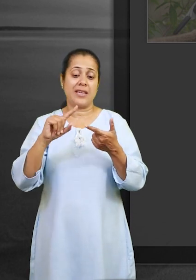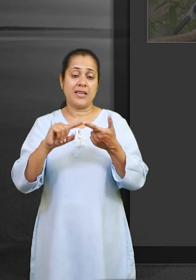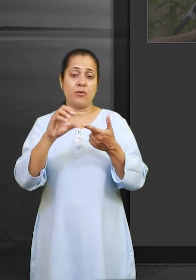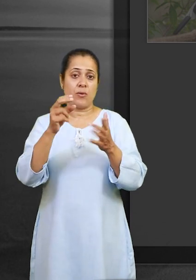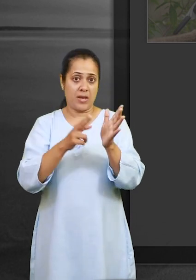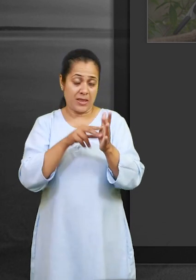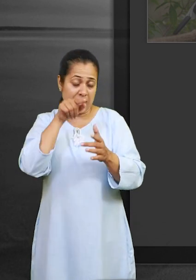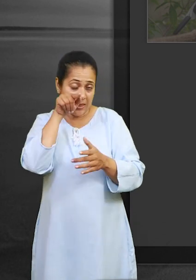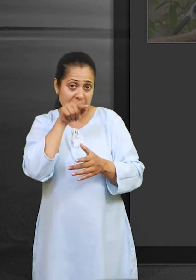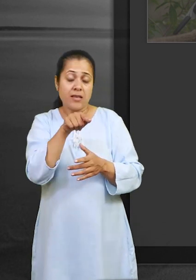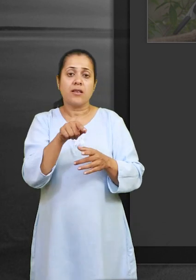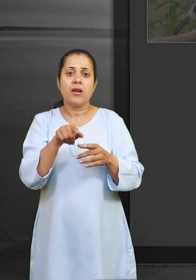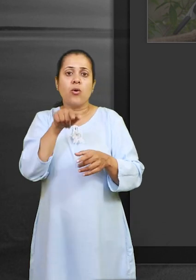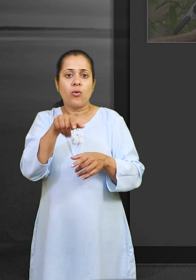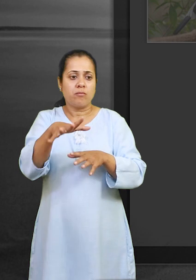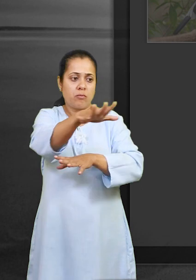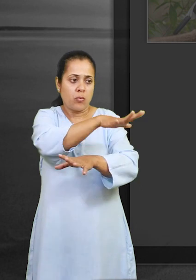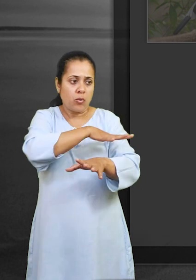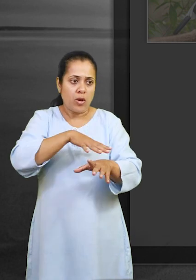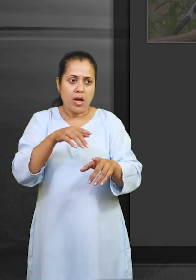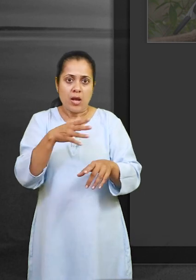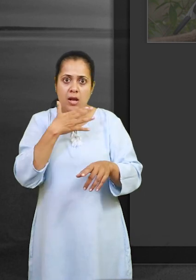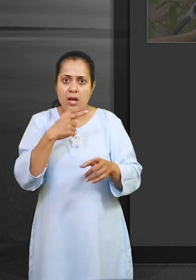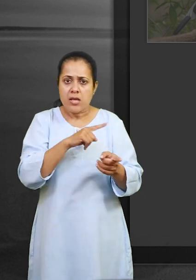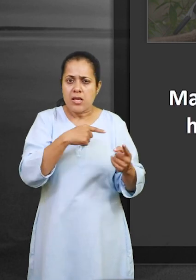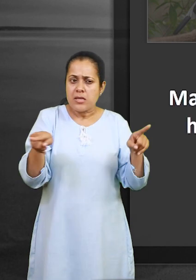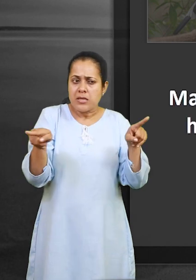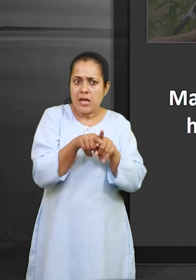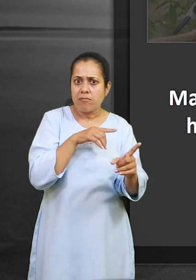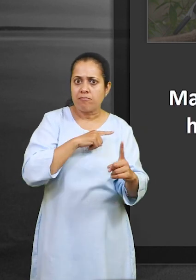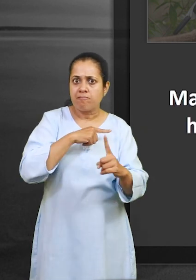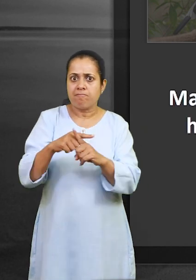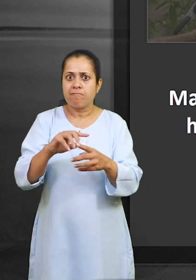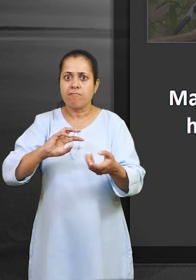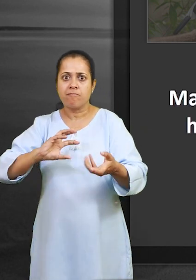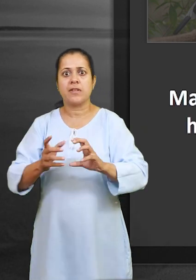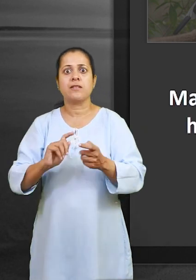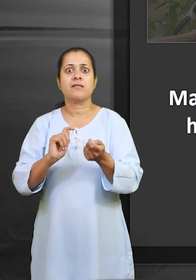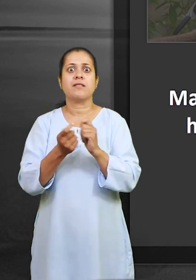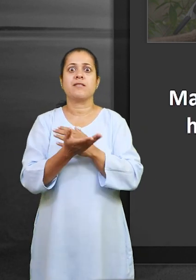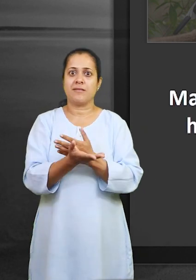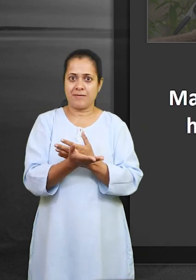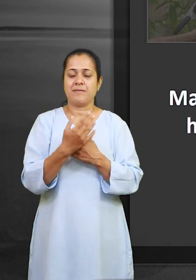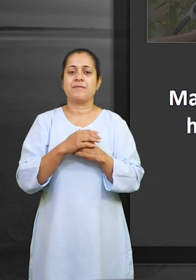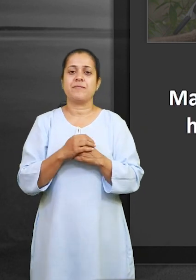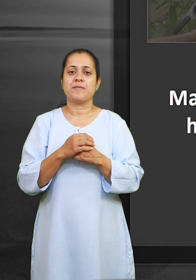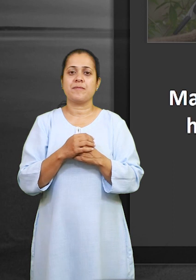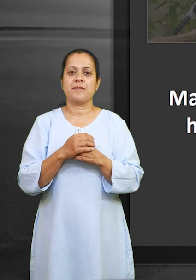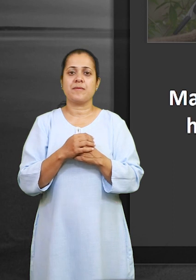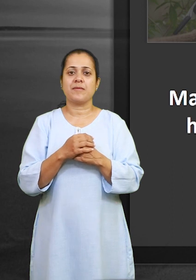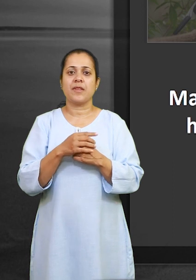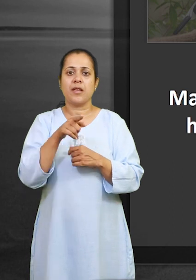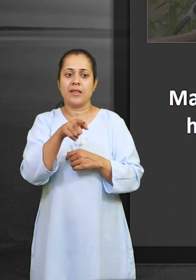camouflage with the background that they are in. If you notice carefully, this particular chameleon